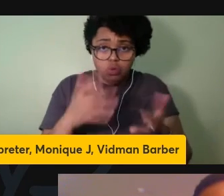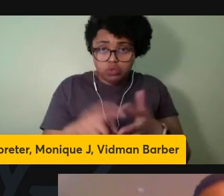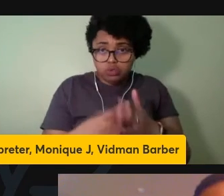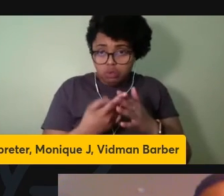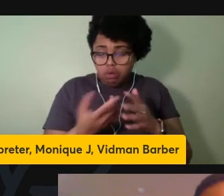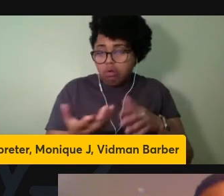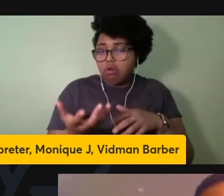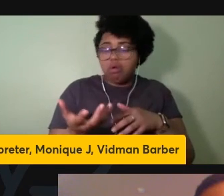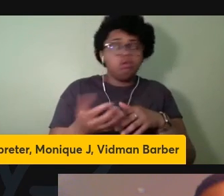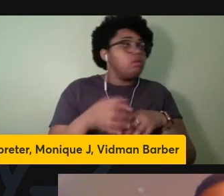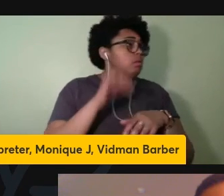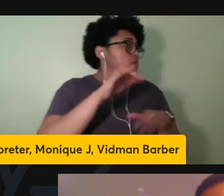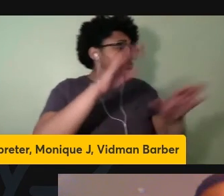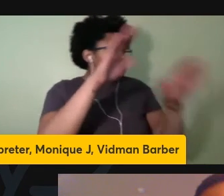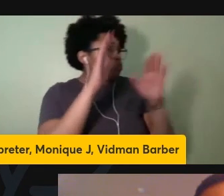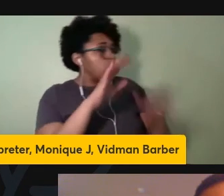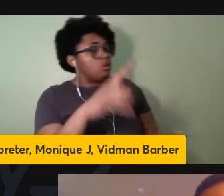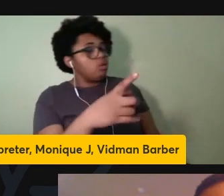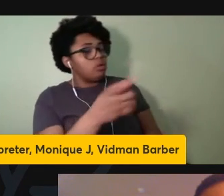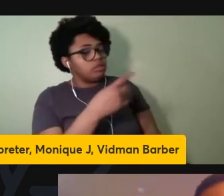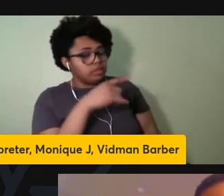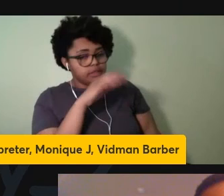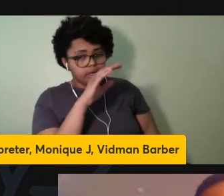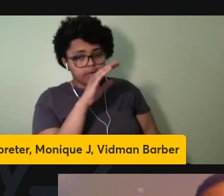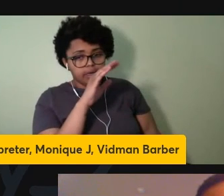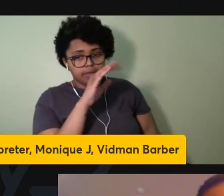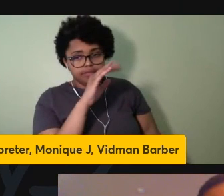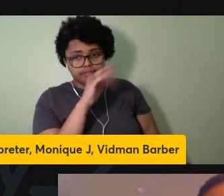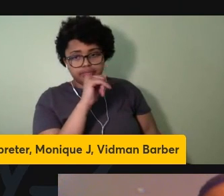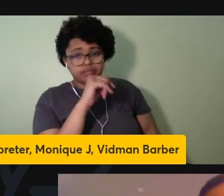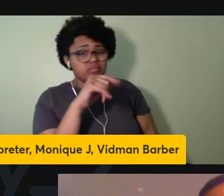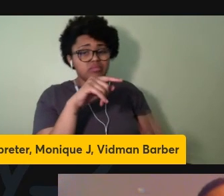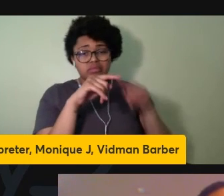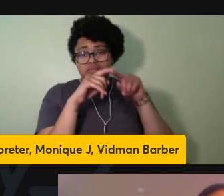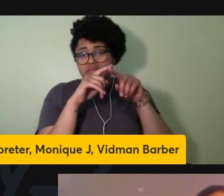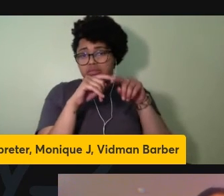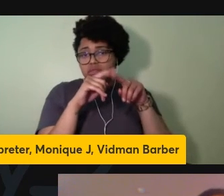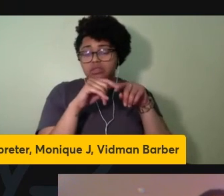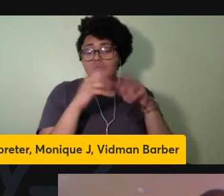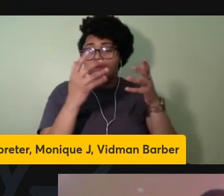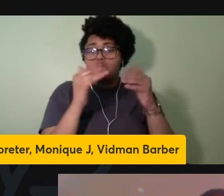great question. I think it depends on what